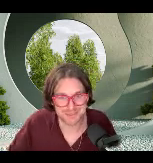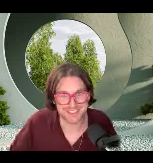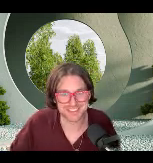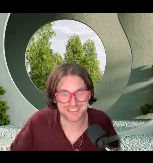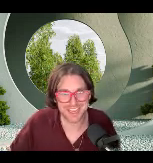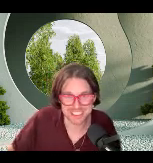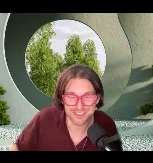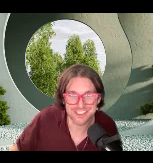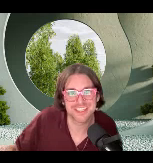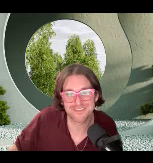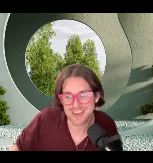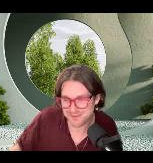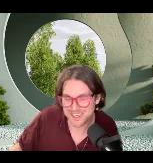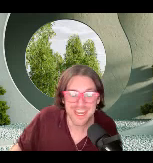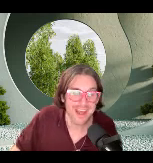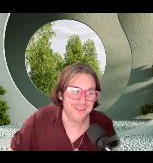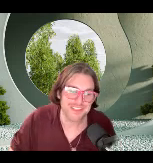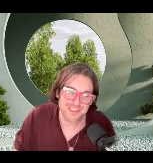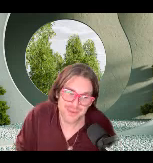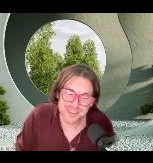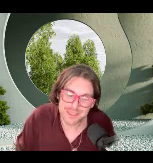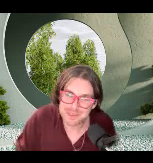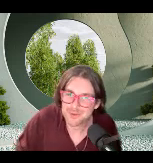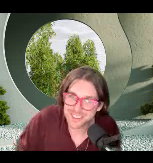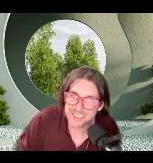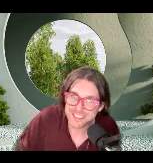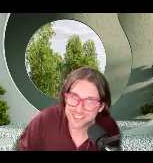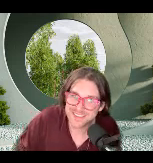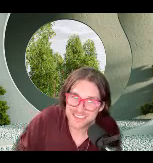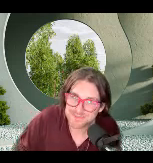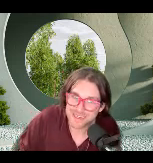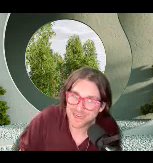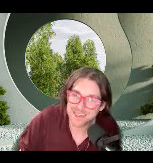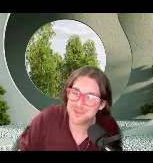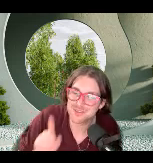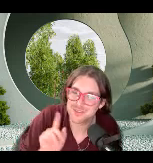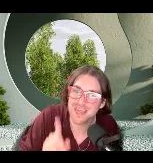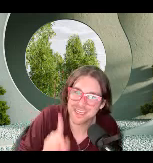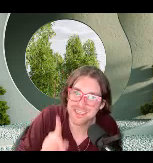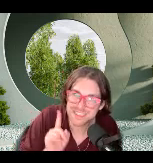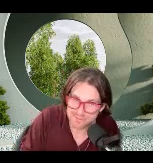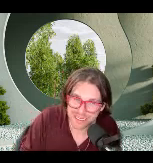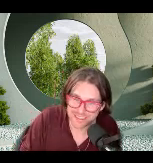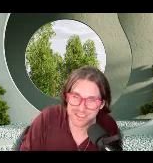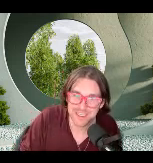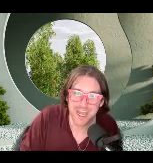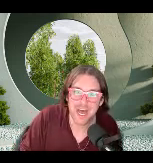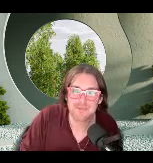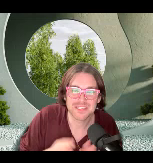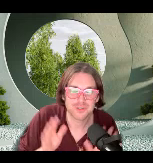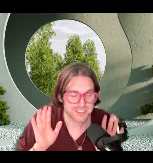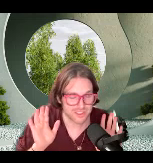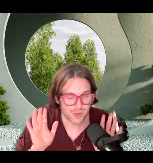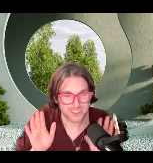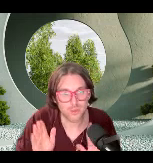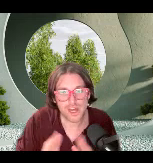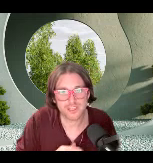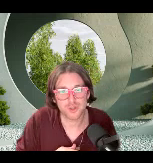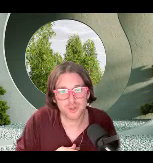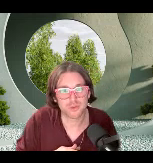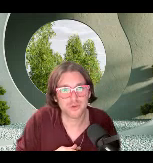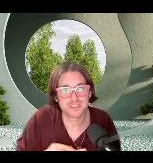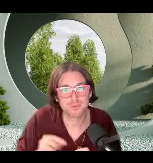accessible spaces and materials and environment. And this is where some people get a little intimidated. So do not get intimidated because Kristen's going